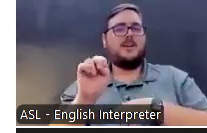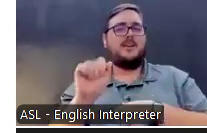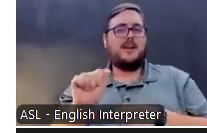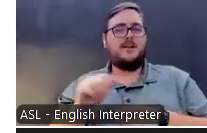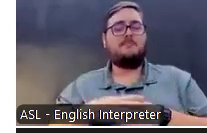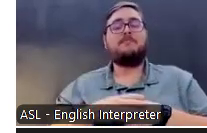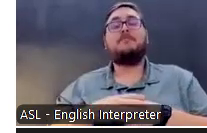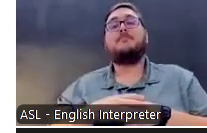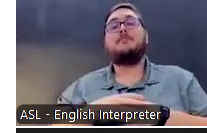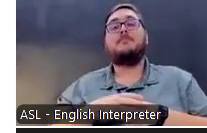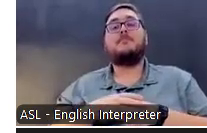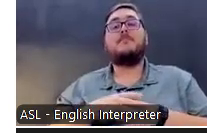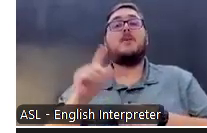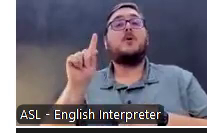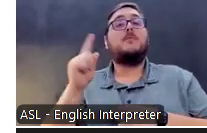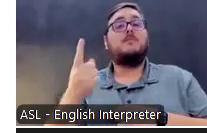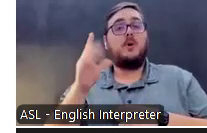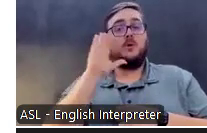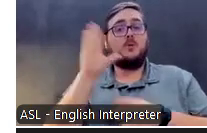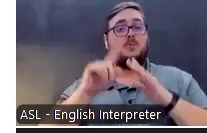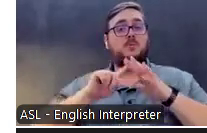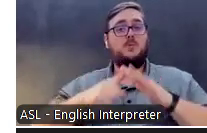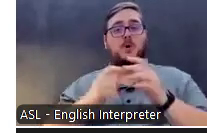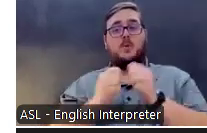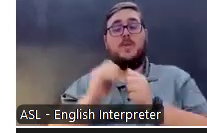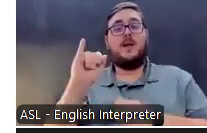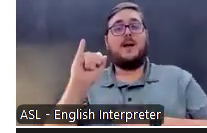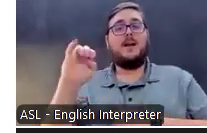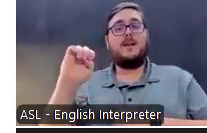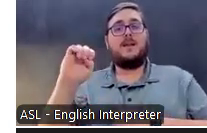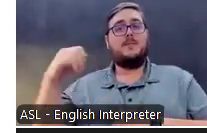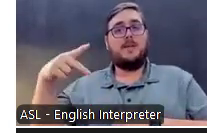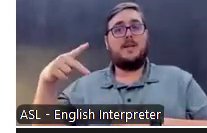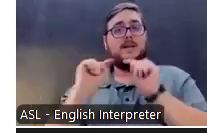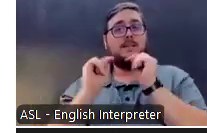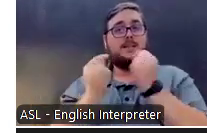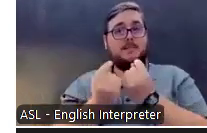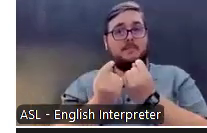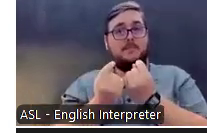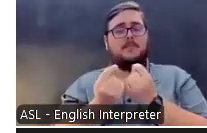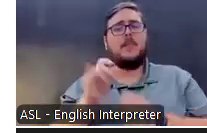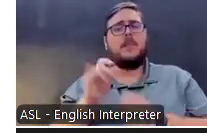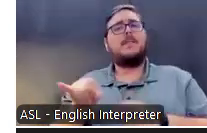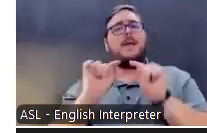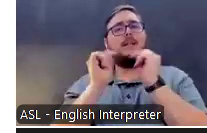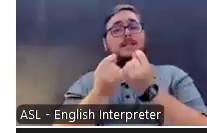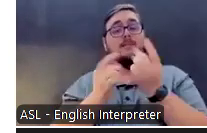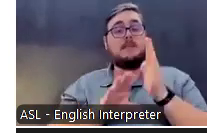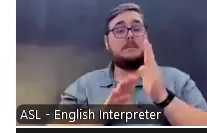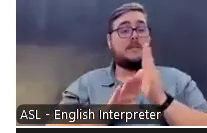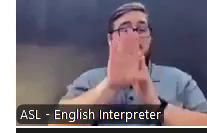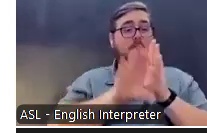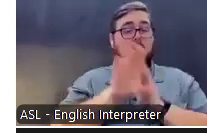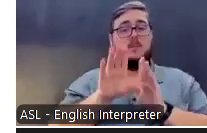First, we're going to start with the IEP team itself. This is the team that develops, reviews, and updates